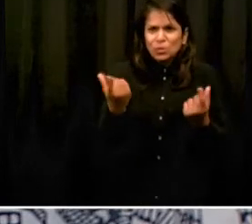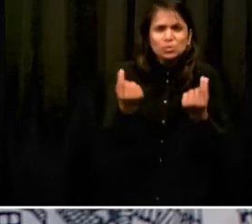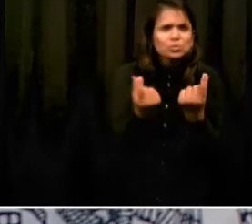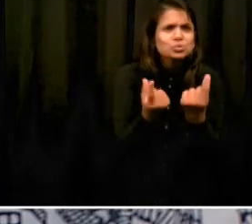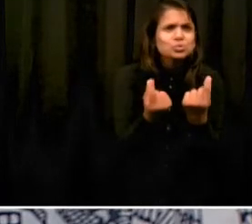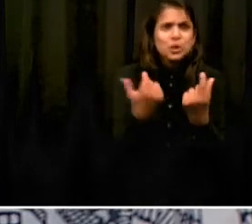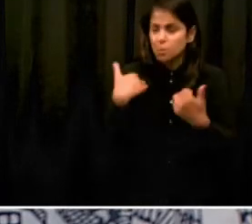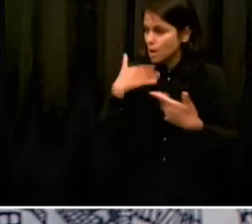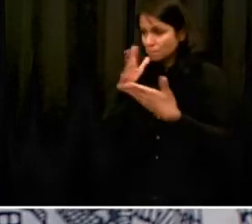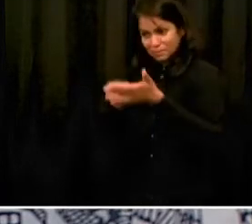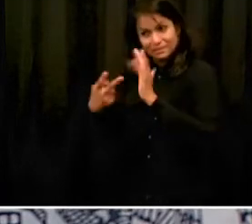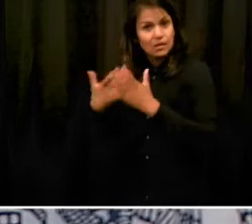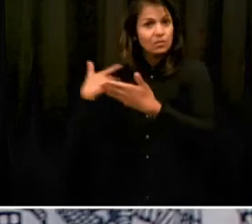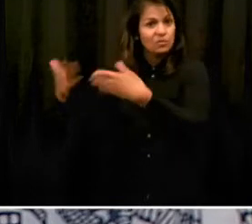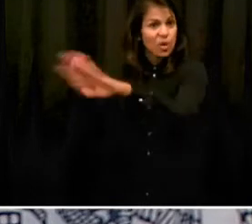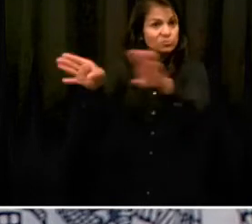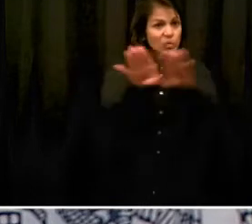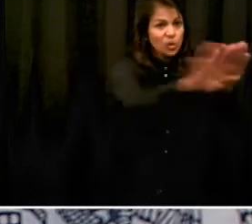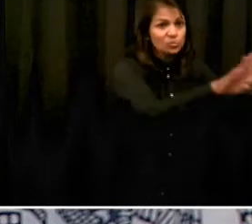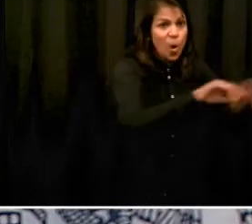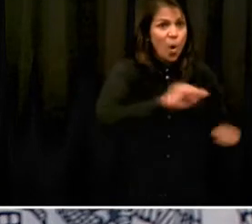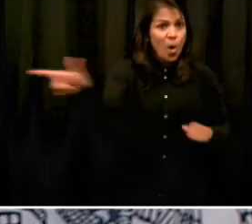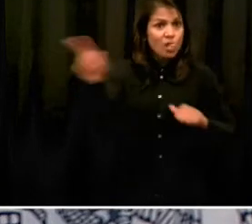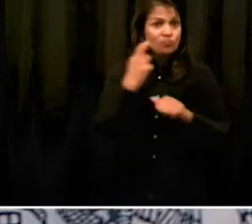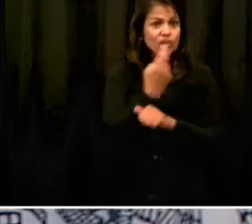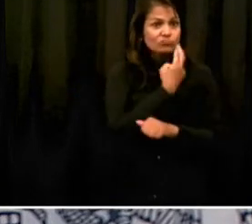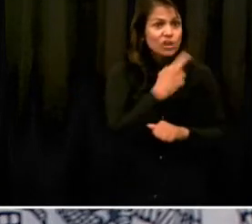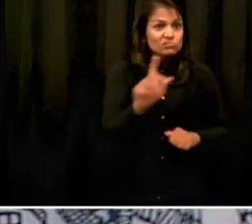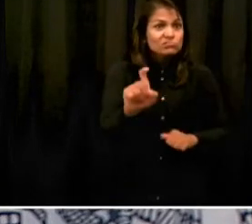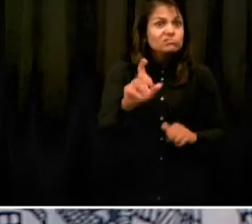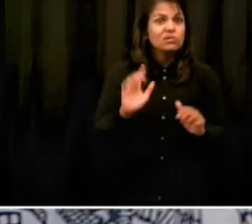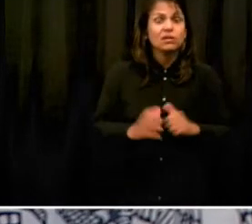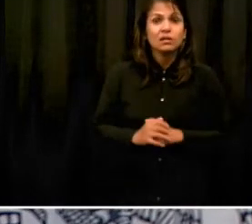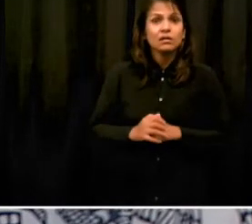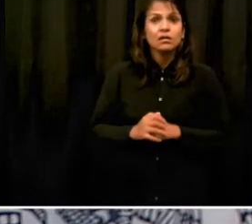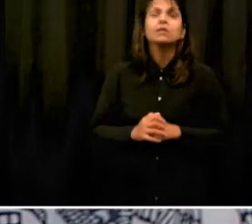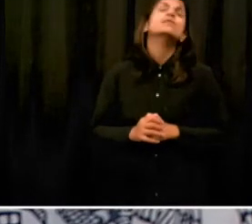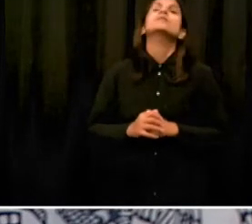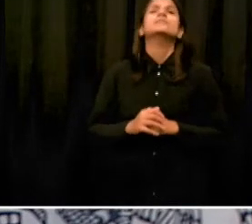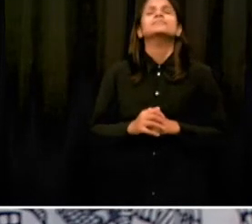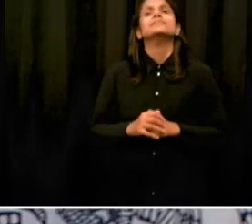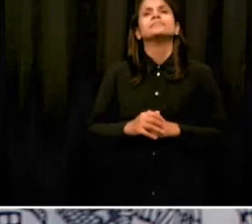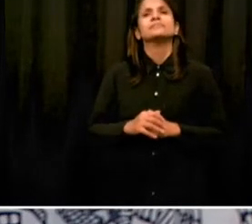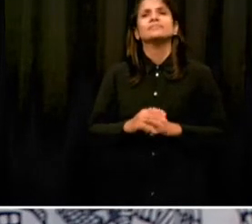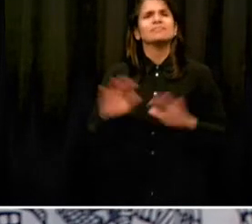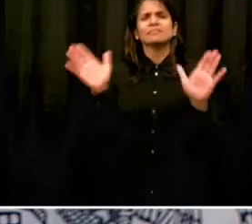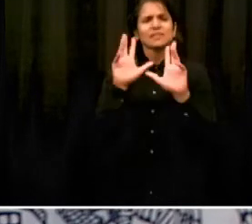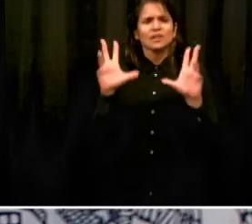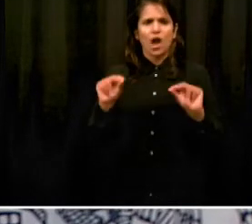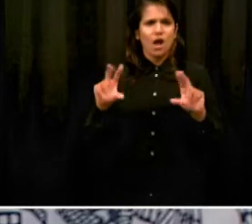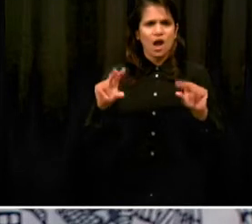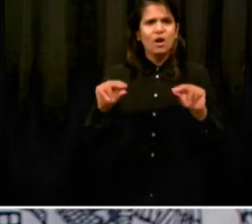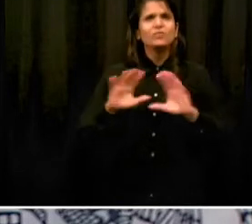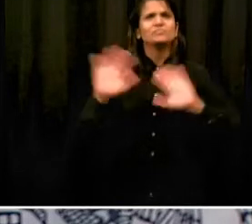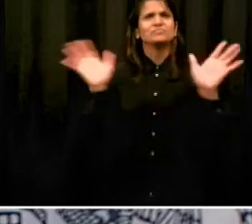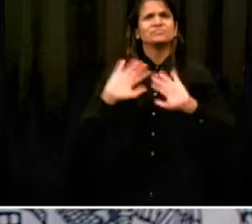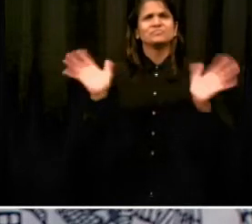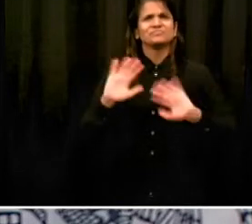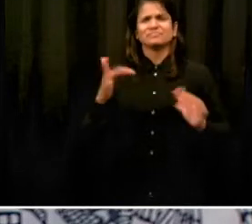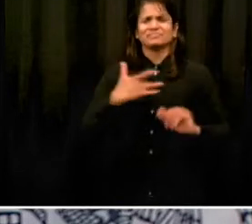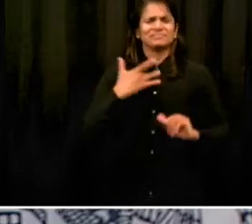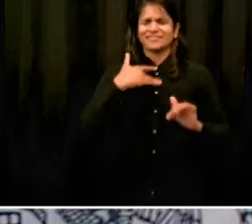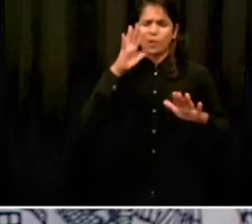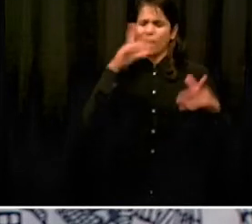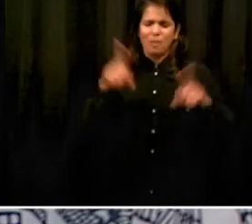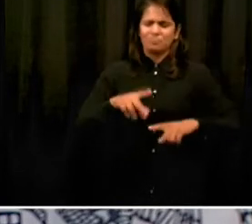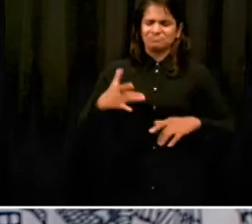going to Applebee's. I really don't. I believe it's been really, really tough on folks who own restaurants, who